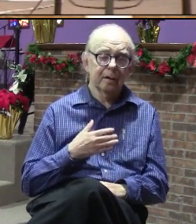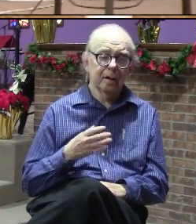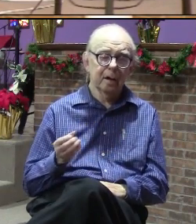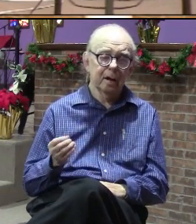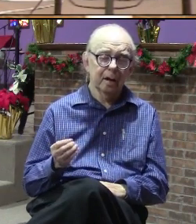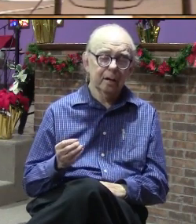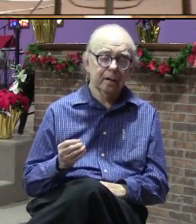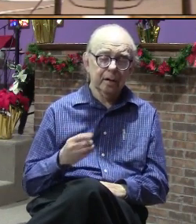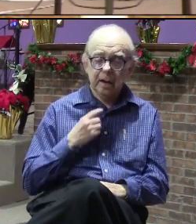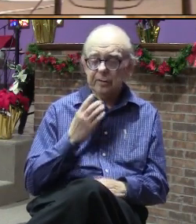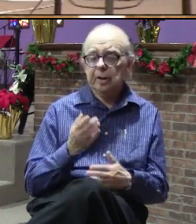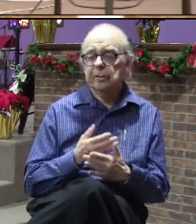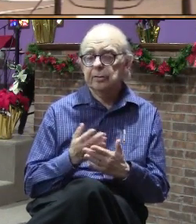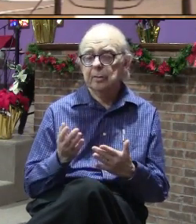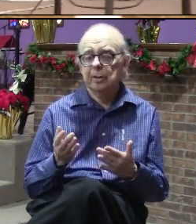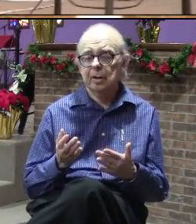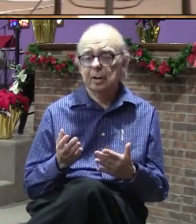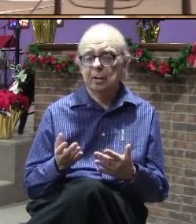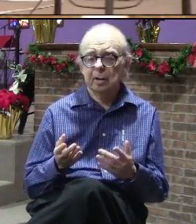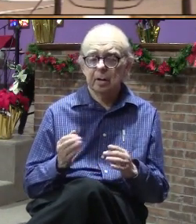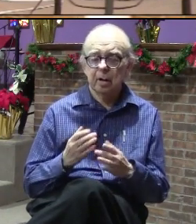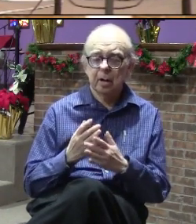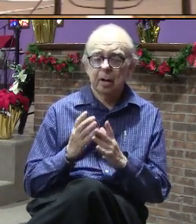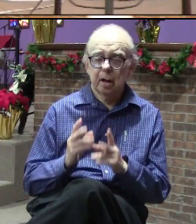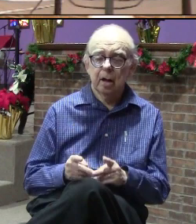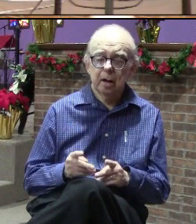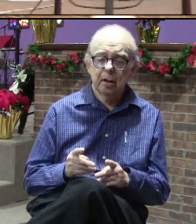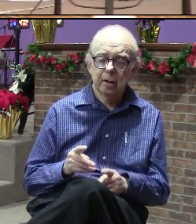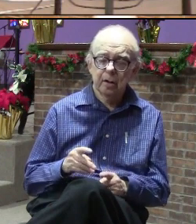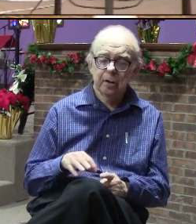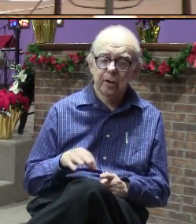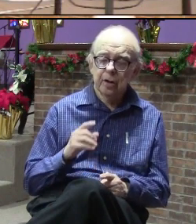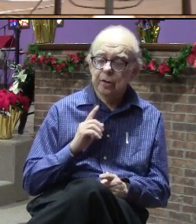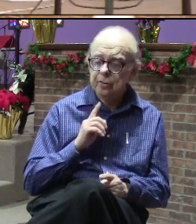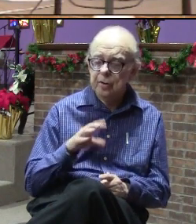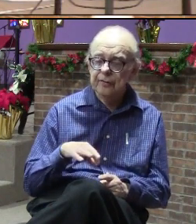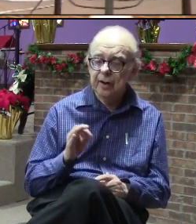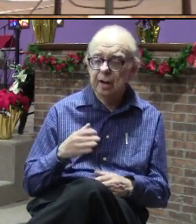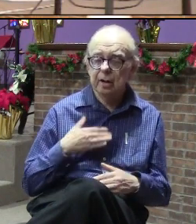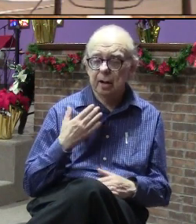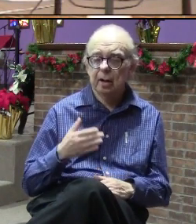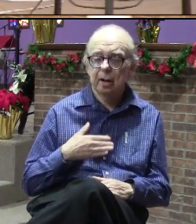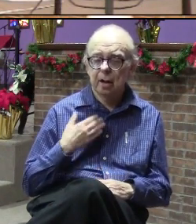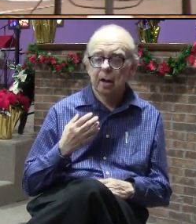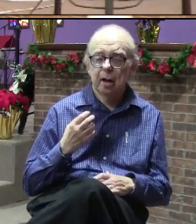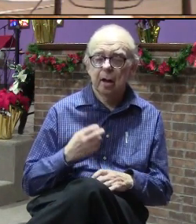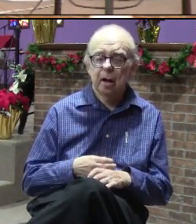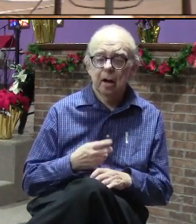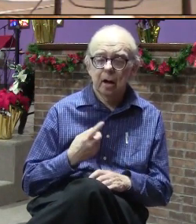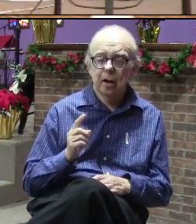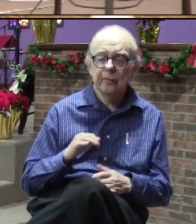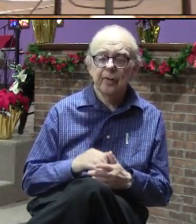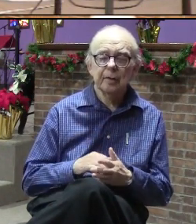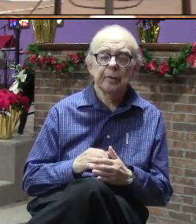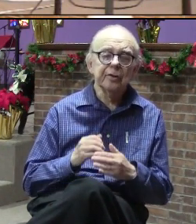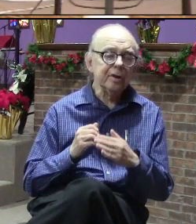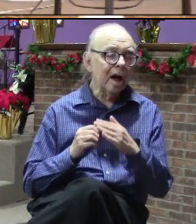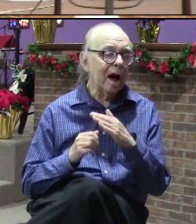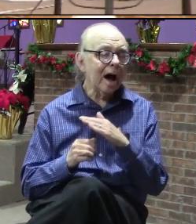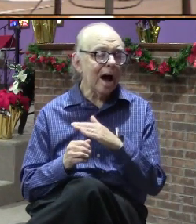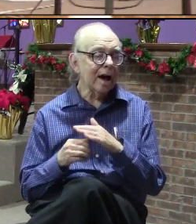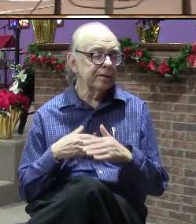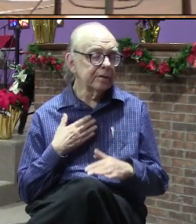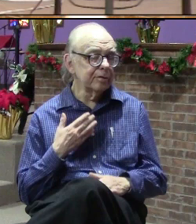And can I tell you something? When someone really finds joy, it's hard for them to hide it.